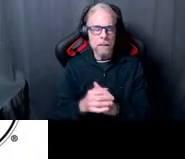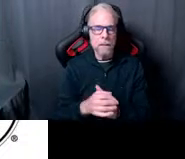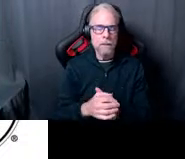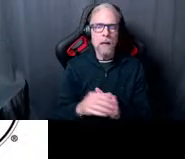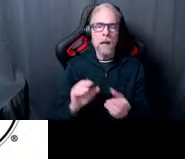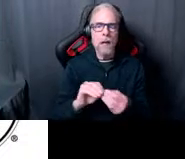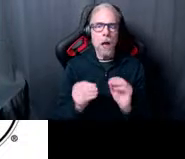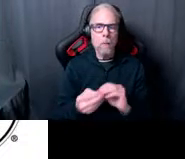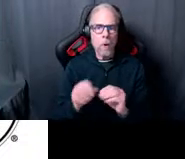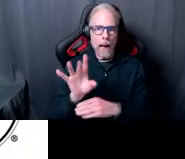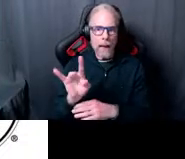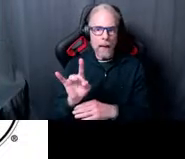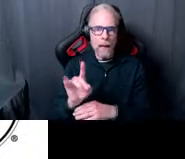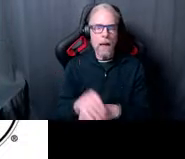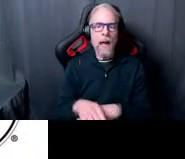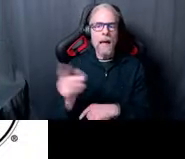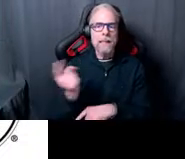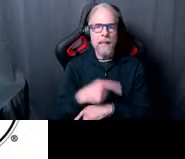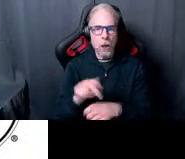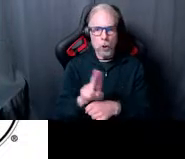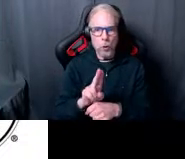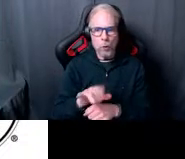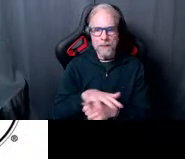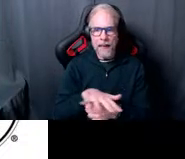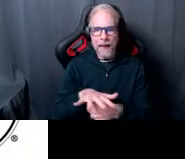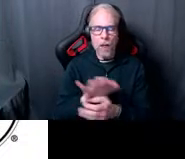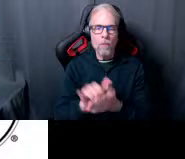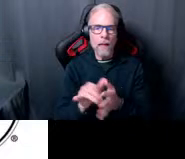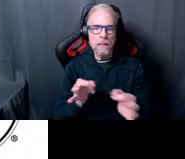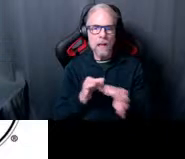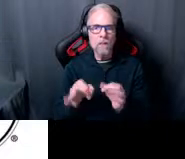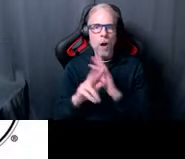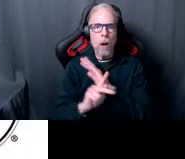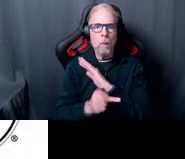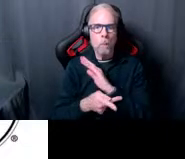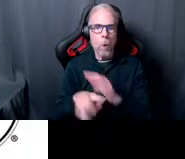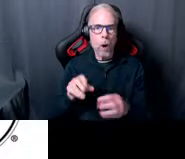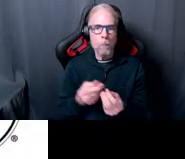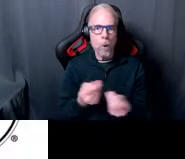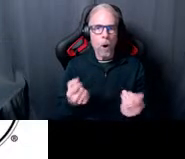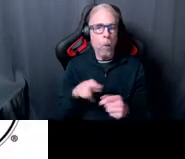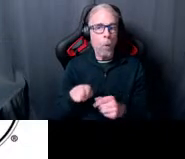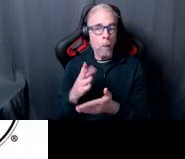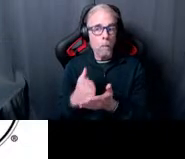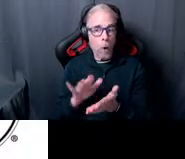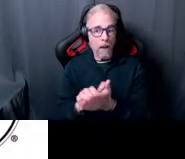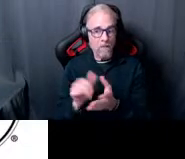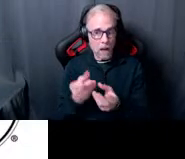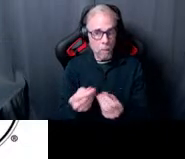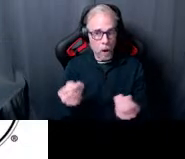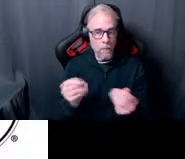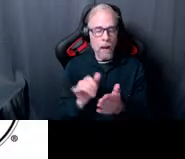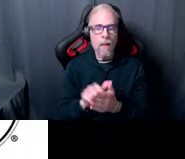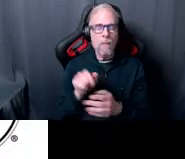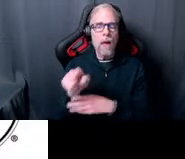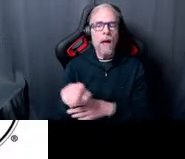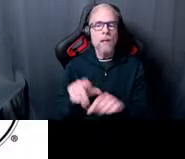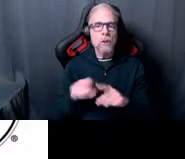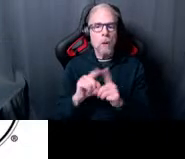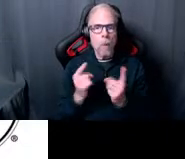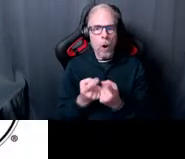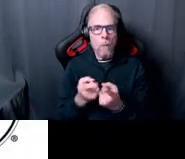Number 8, day use area is defined as a park property or portion of a park property that the department